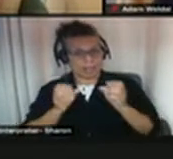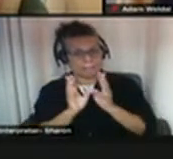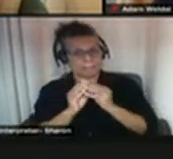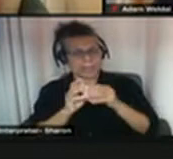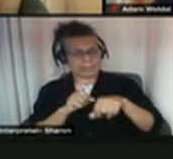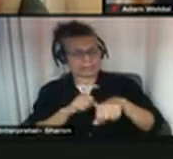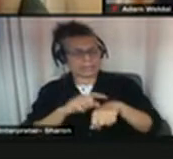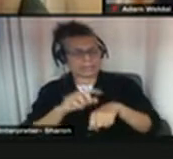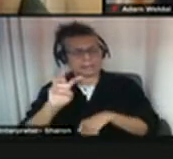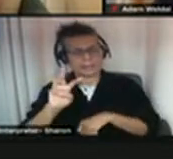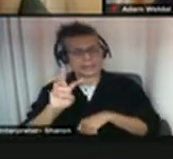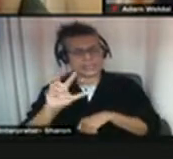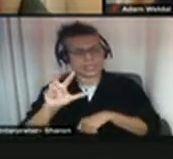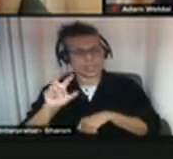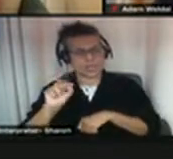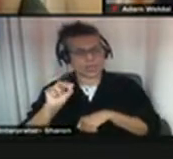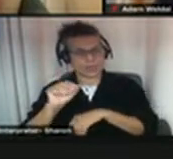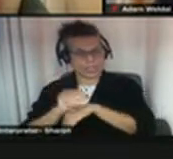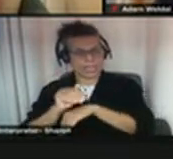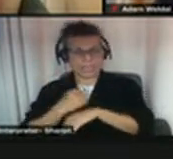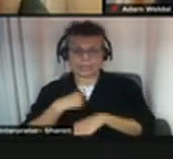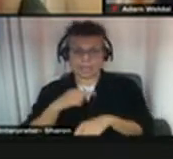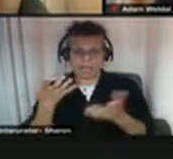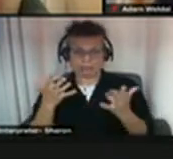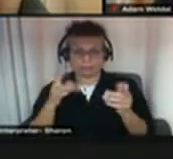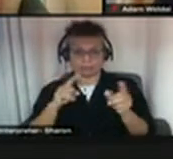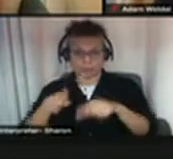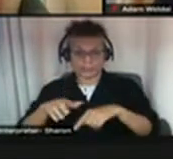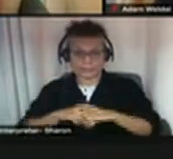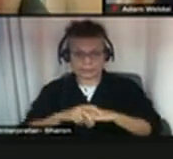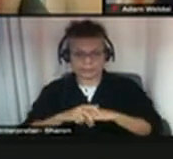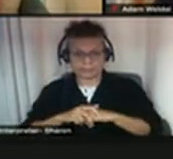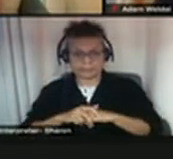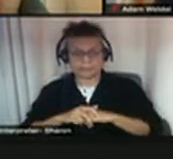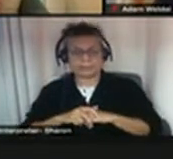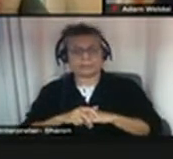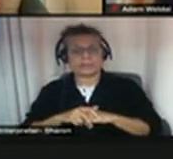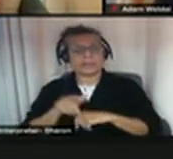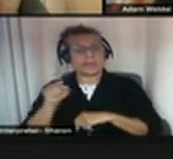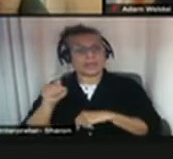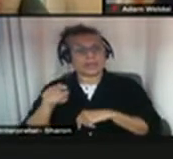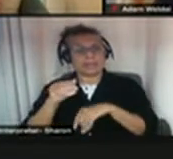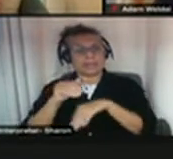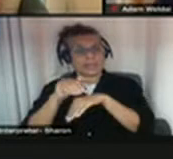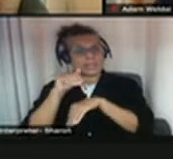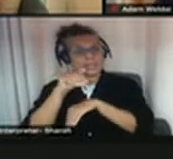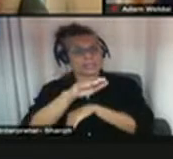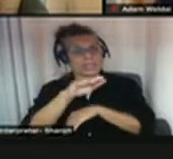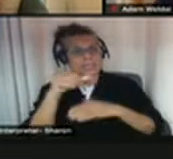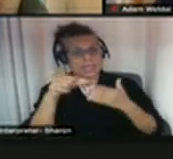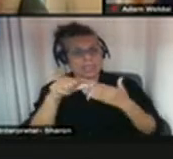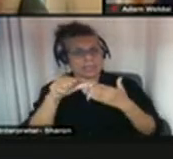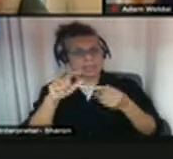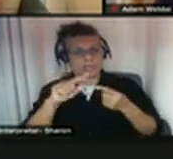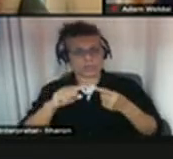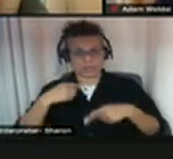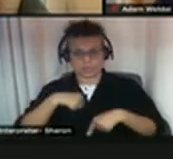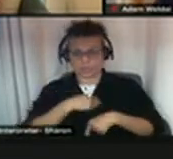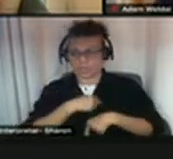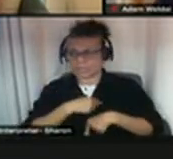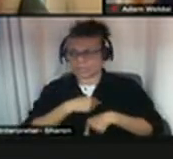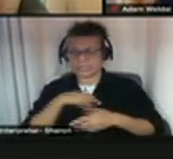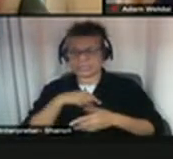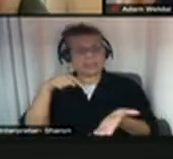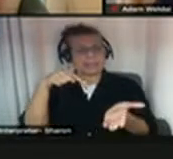6:30 p.m. here at City Hall, of which I attended. And they subsequently sent a letter to us